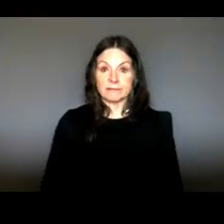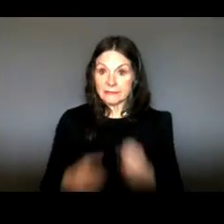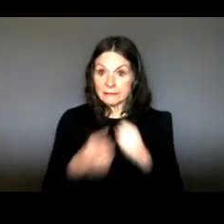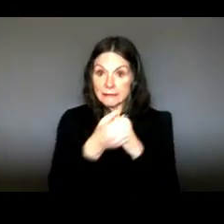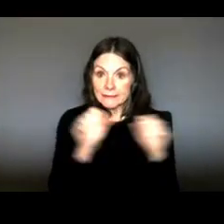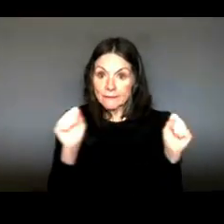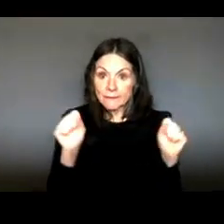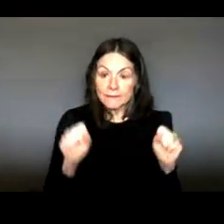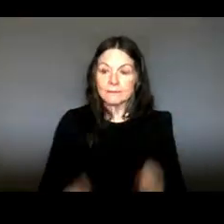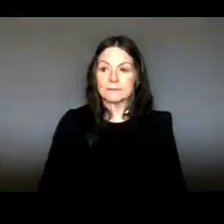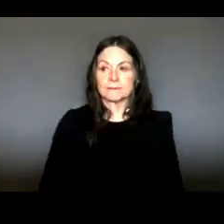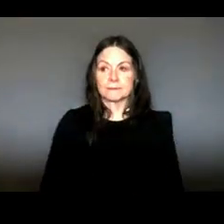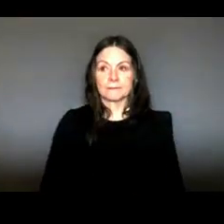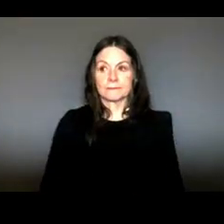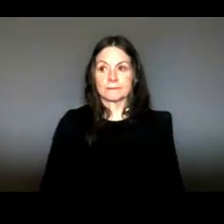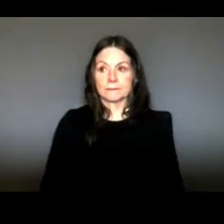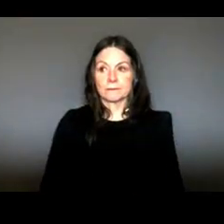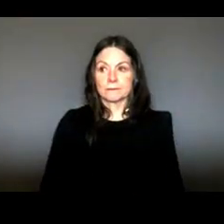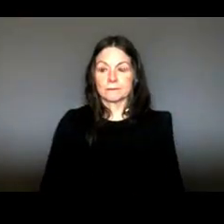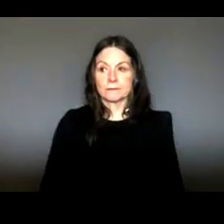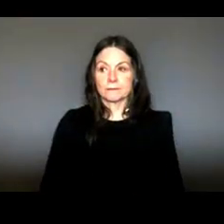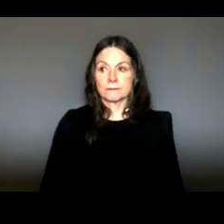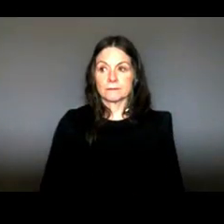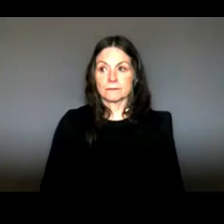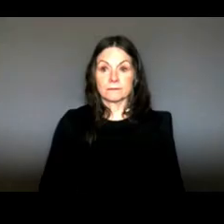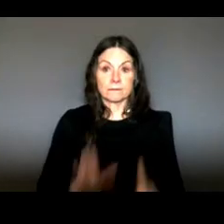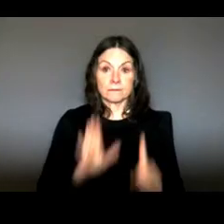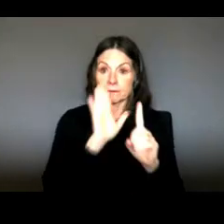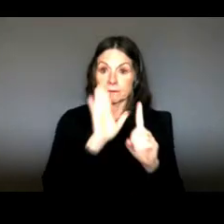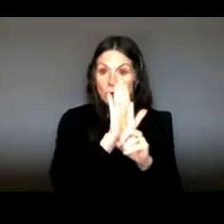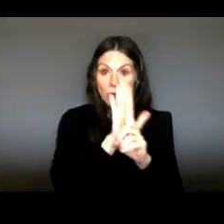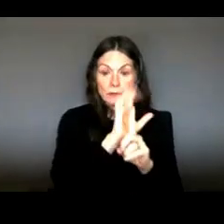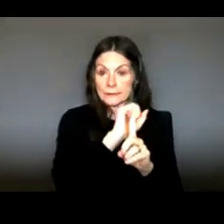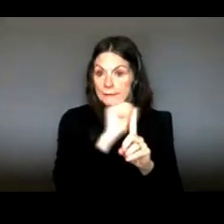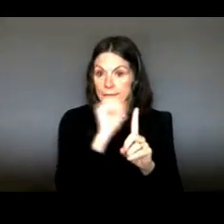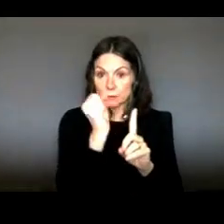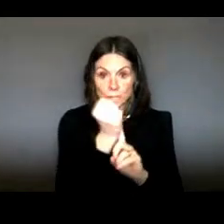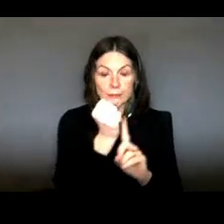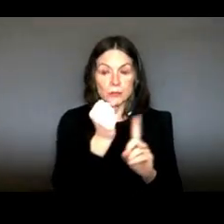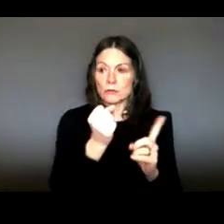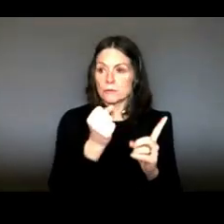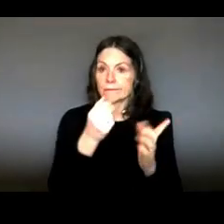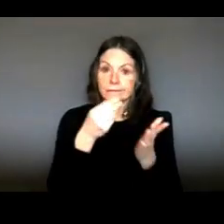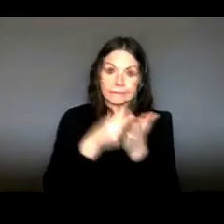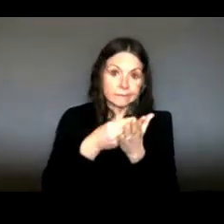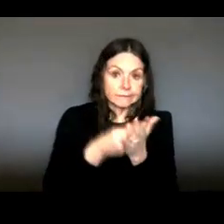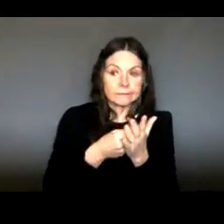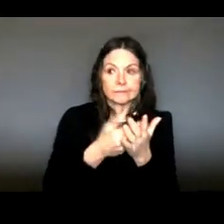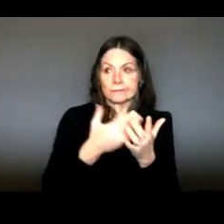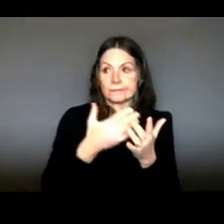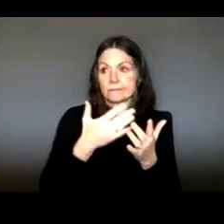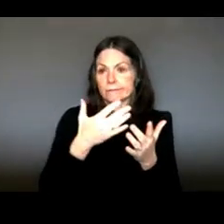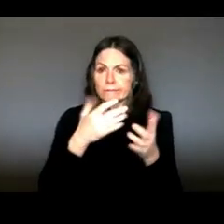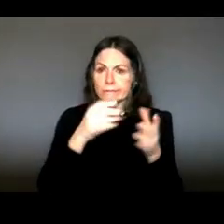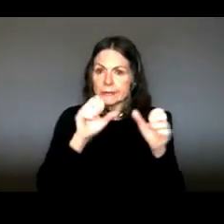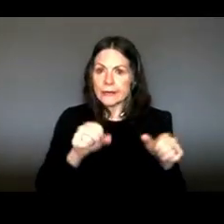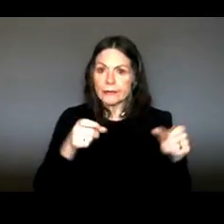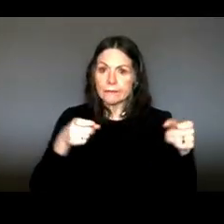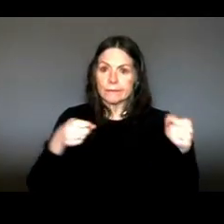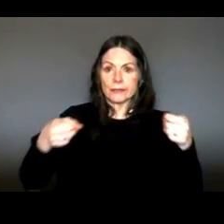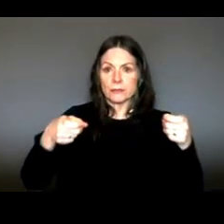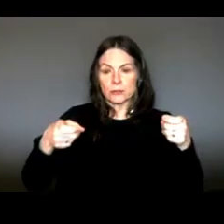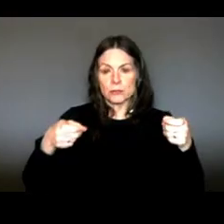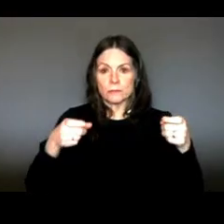secure that her situation, whatever financial situation she is in right now, is manageable, which